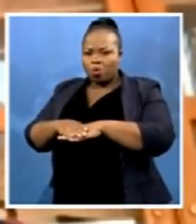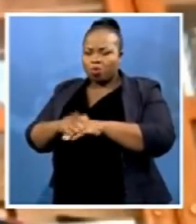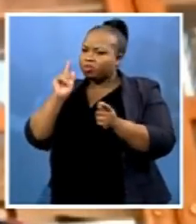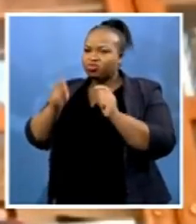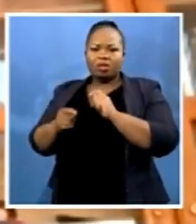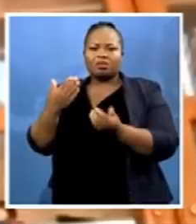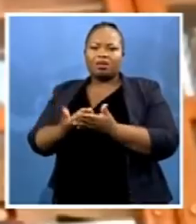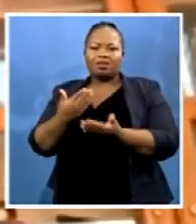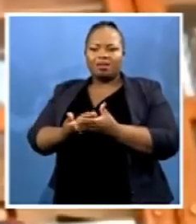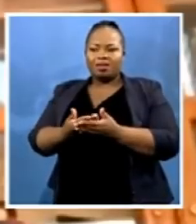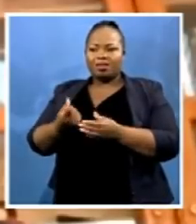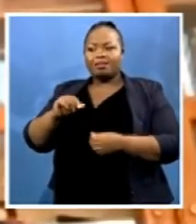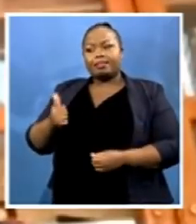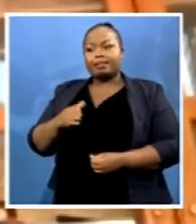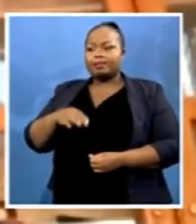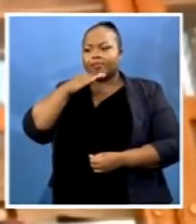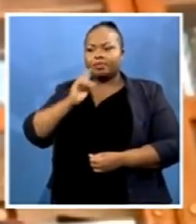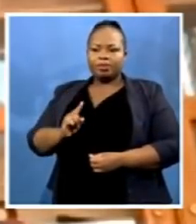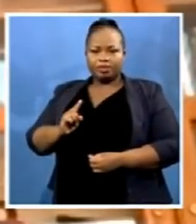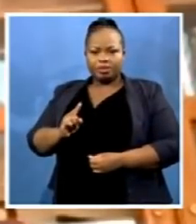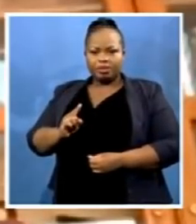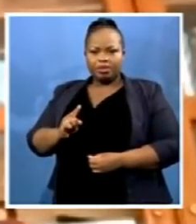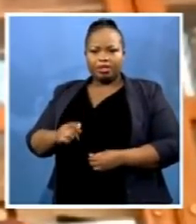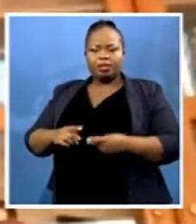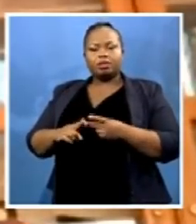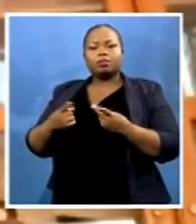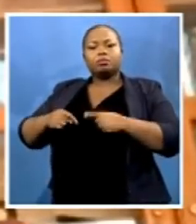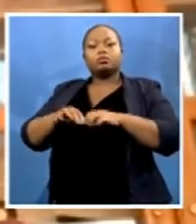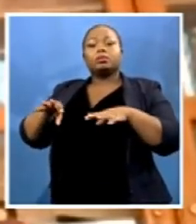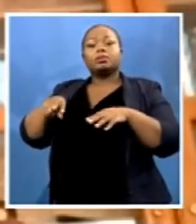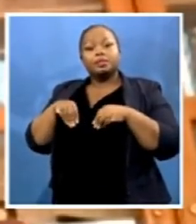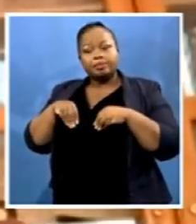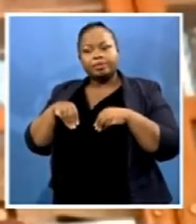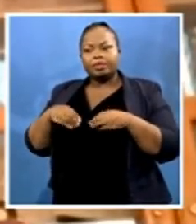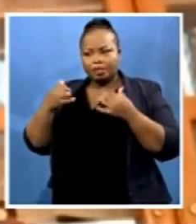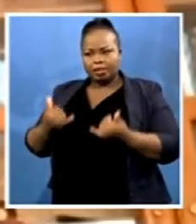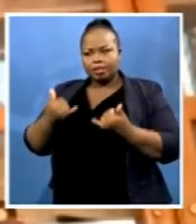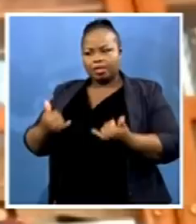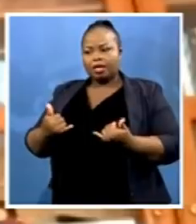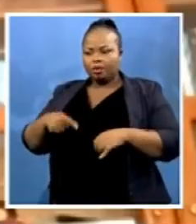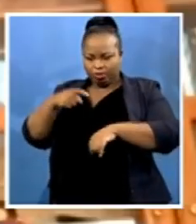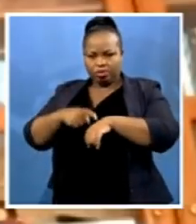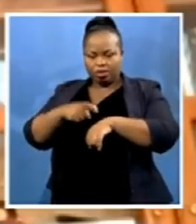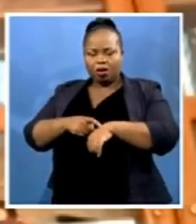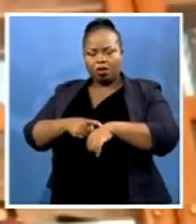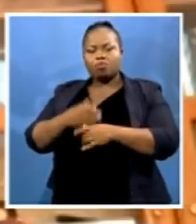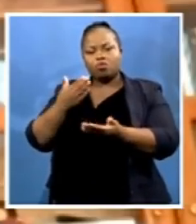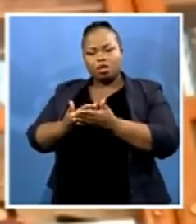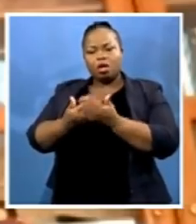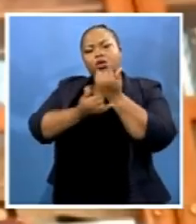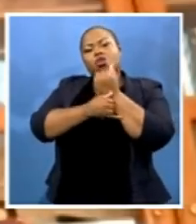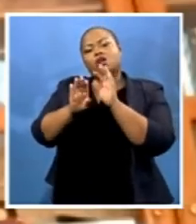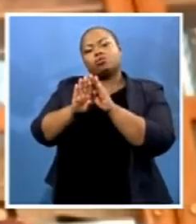us, we do accept that this is the time for us to lift the lockdown. The phasing of